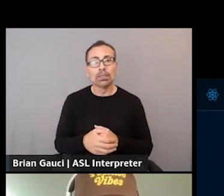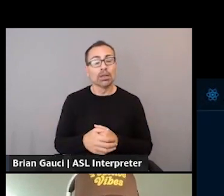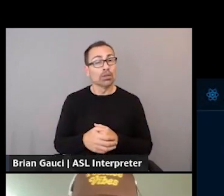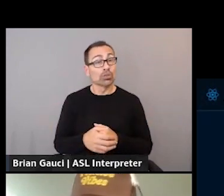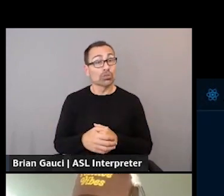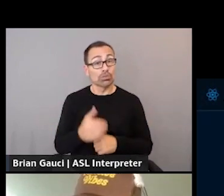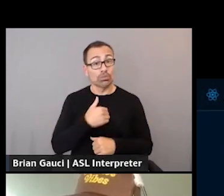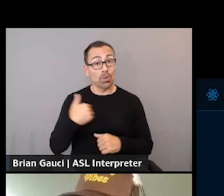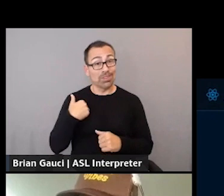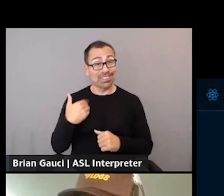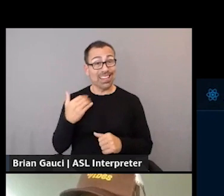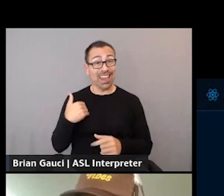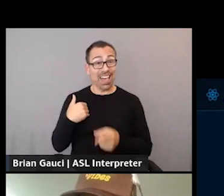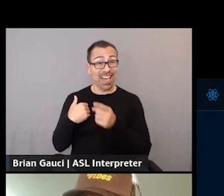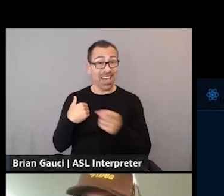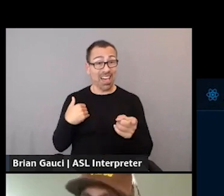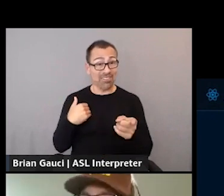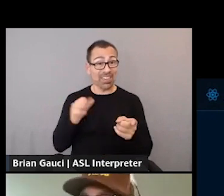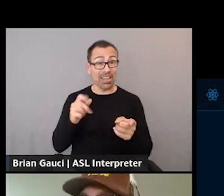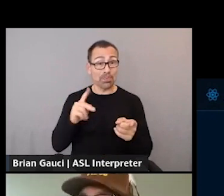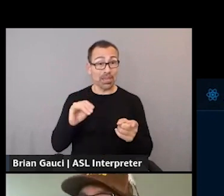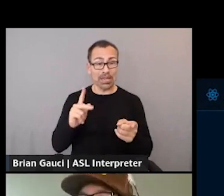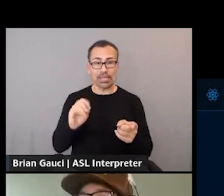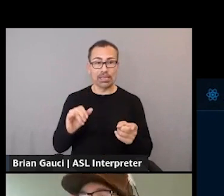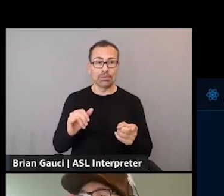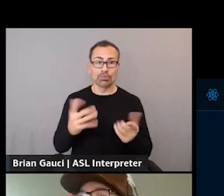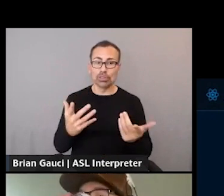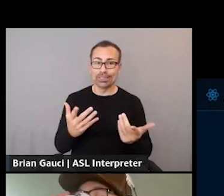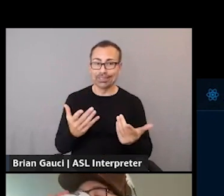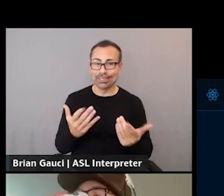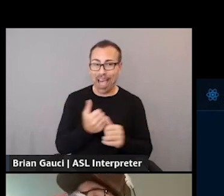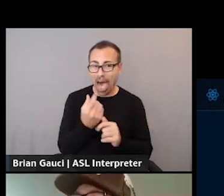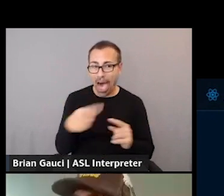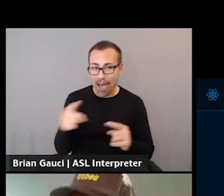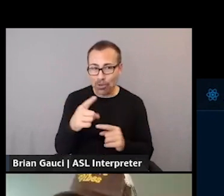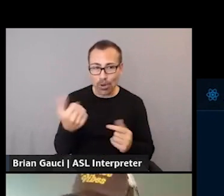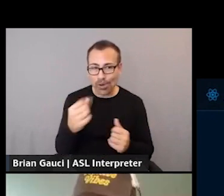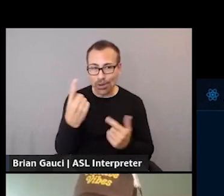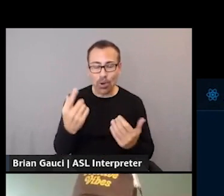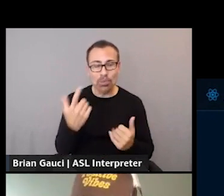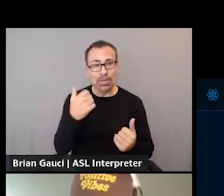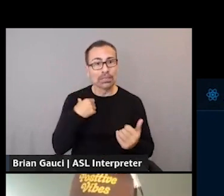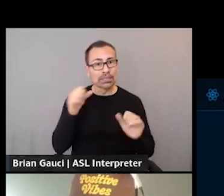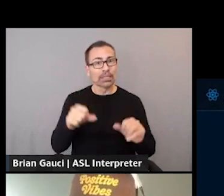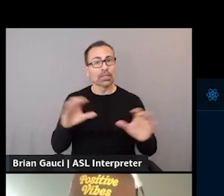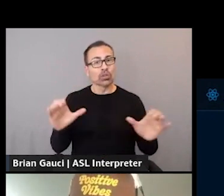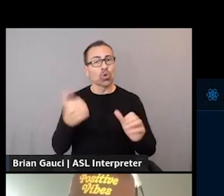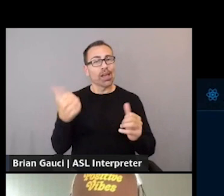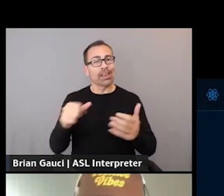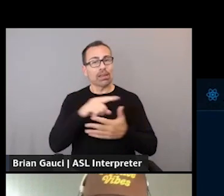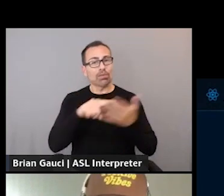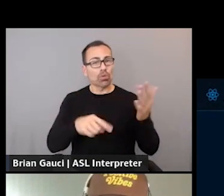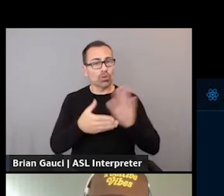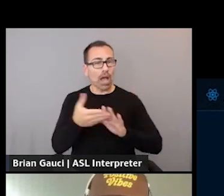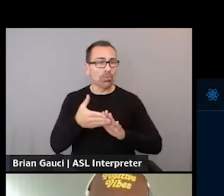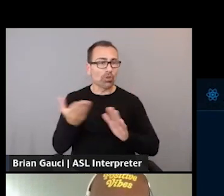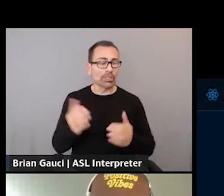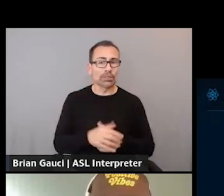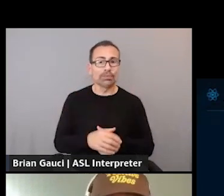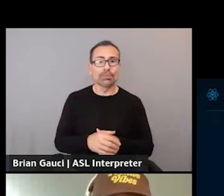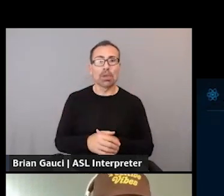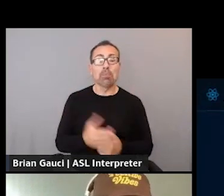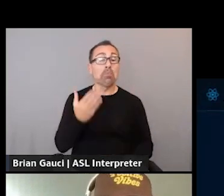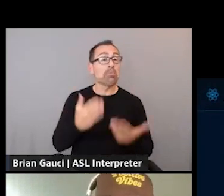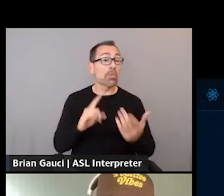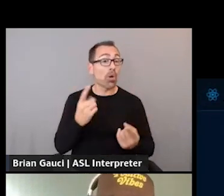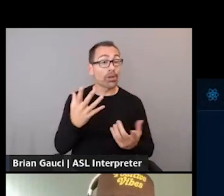that, which is basically anybody because it's public, can do any of those operations. Now, say I only wanted them to do like read